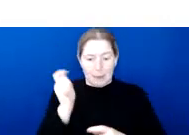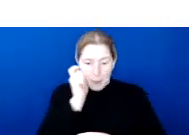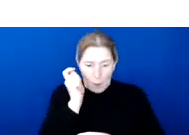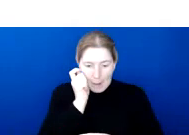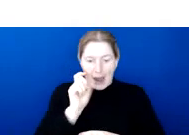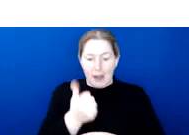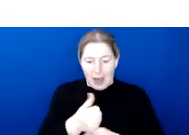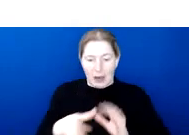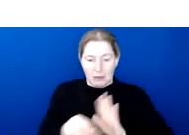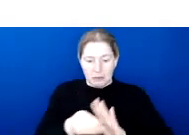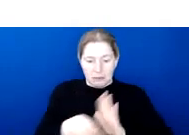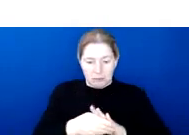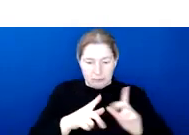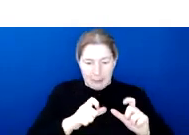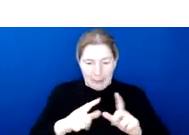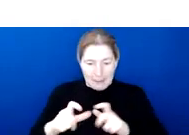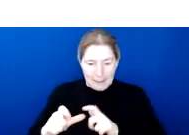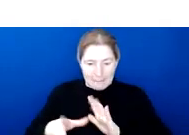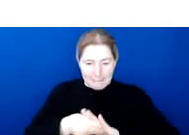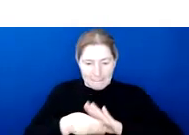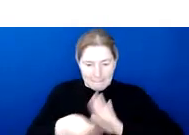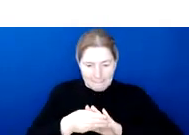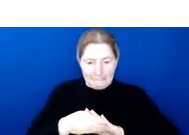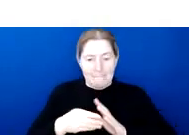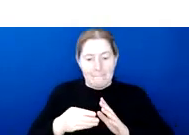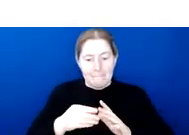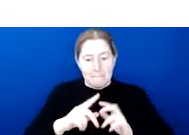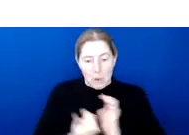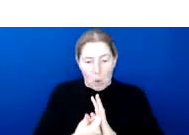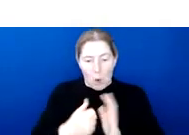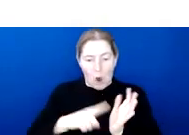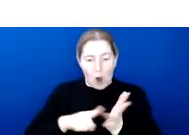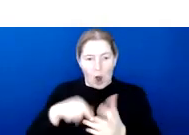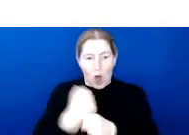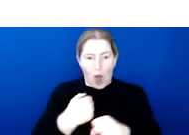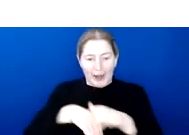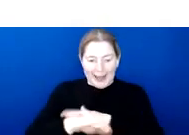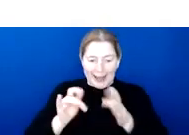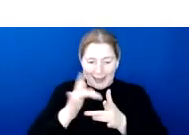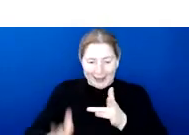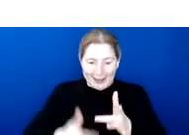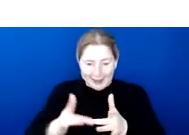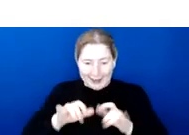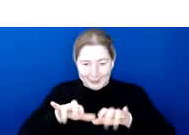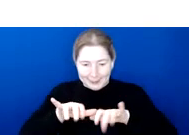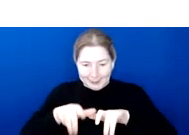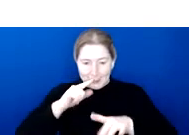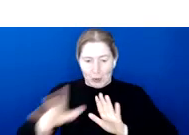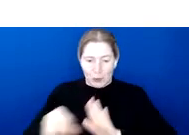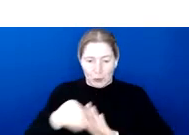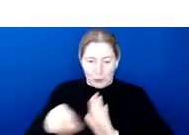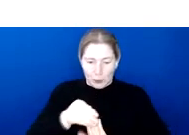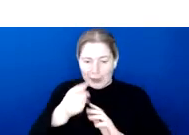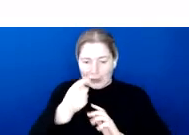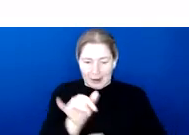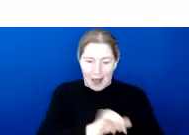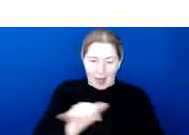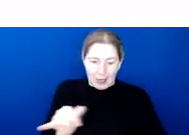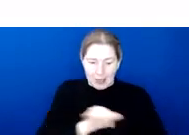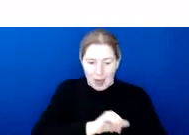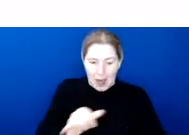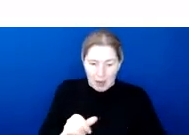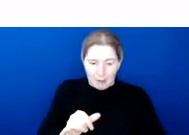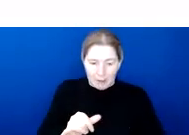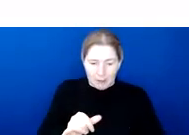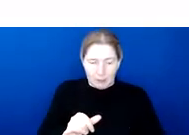all the documents through there, or they can log into a browser and submit documents there. We do although